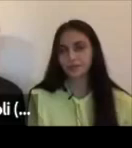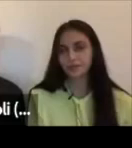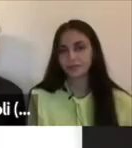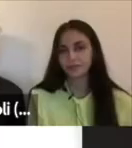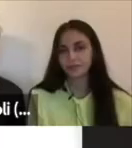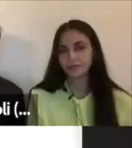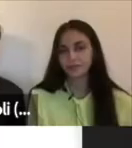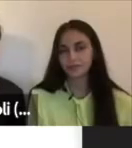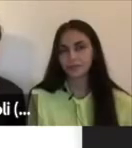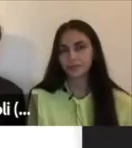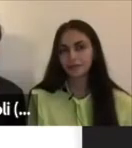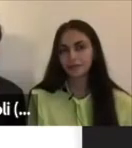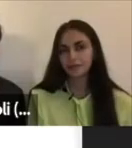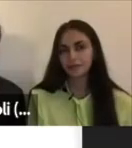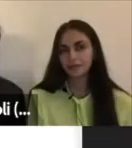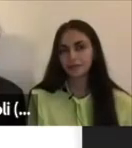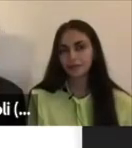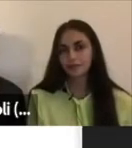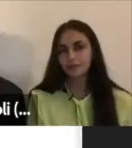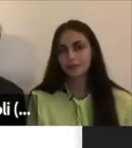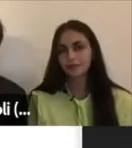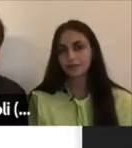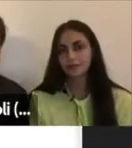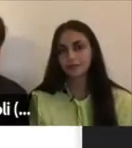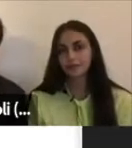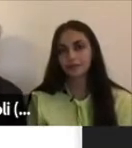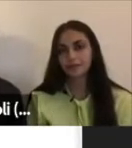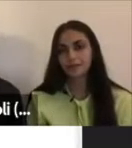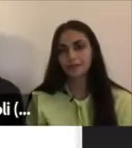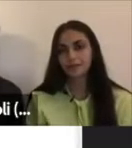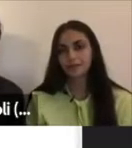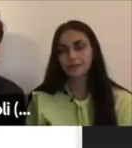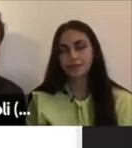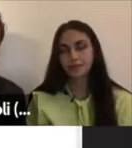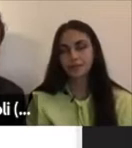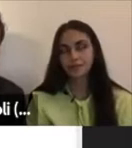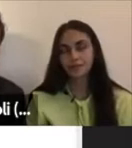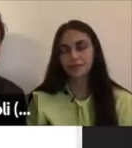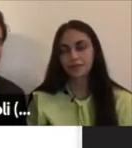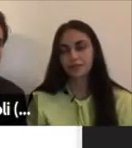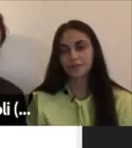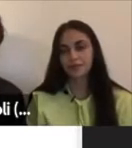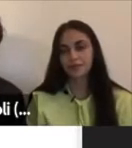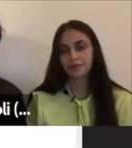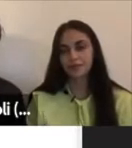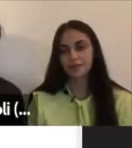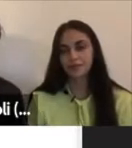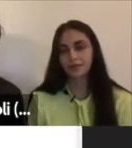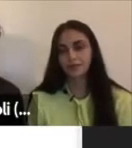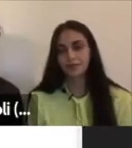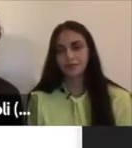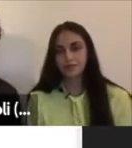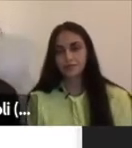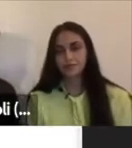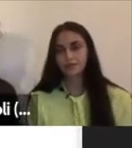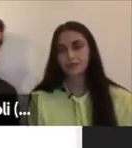briefly. Really sorry, is that. So this is the apiary of my grandfather. So this is the